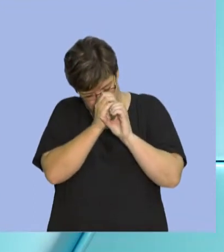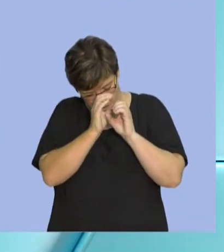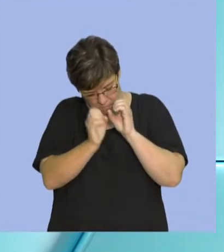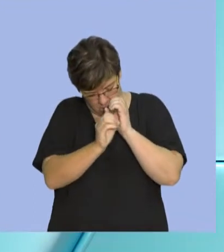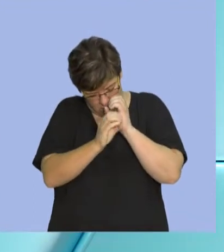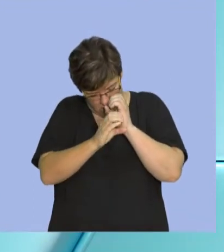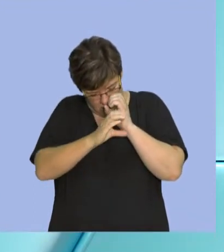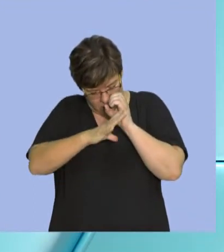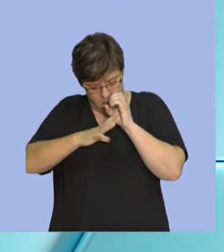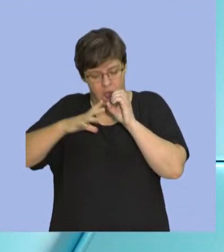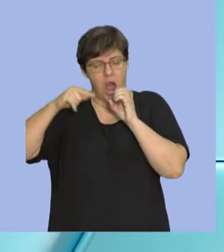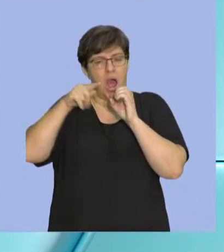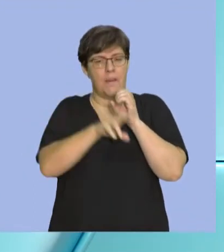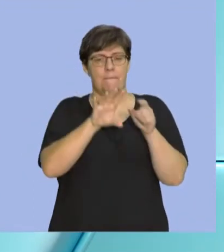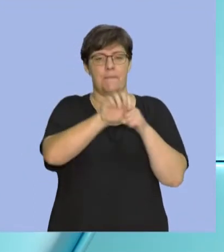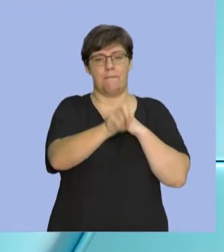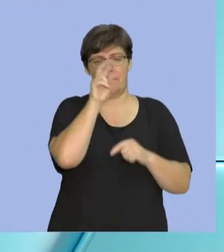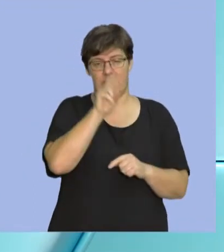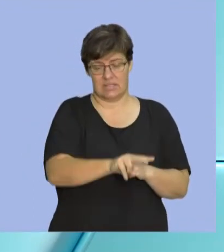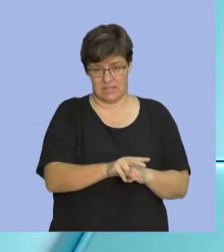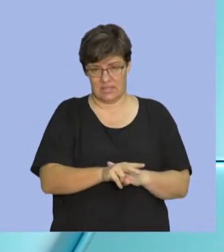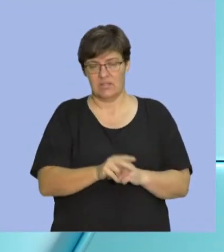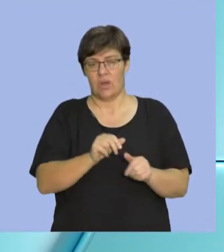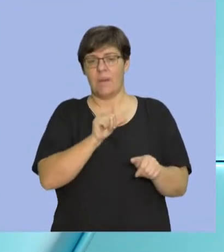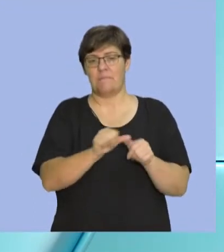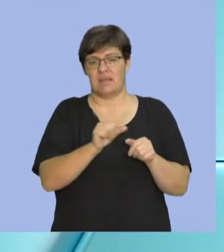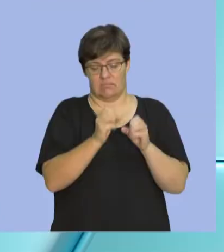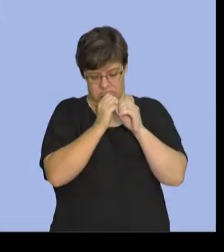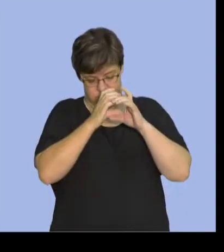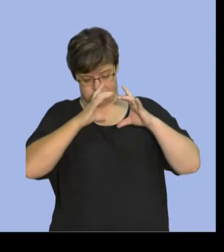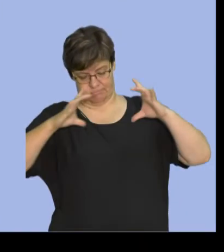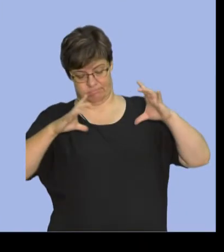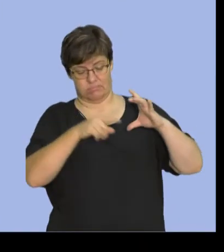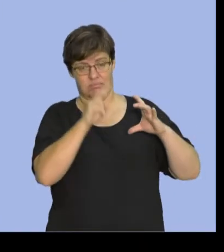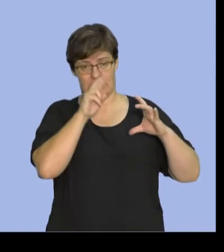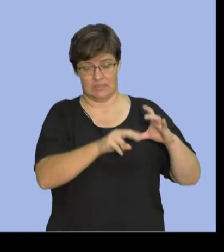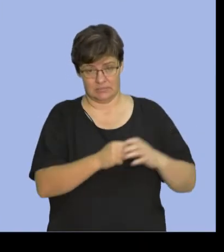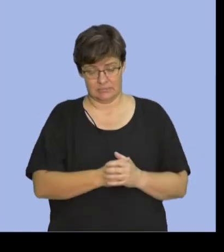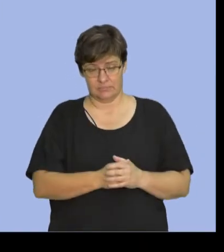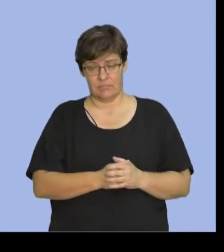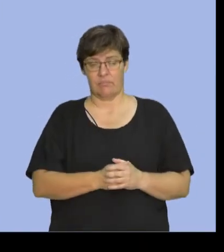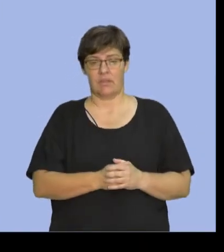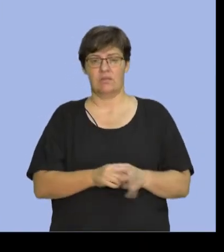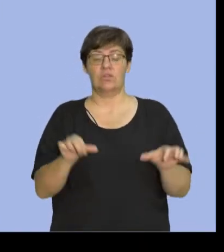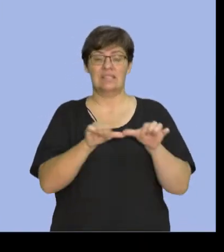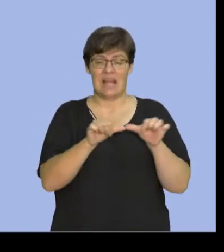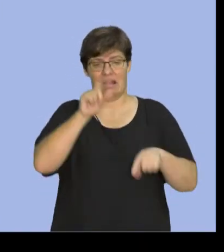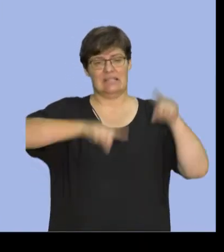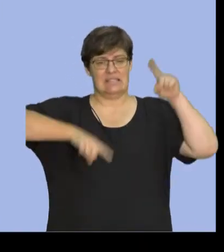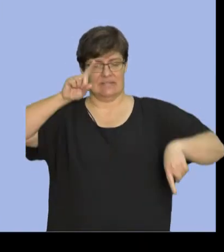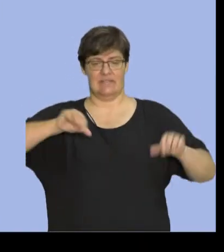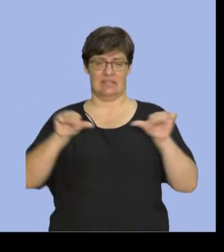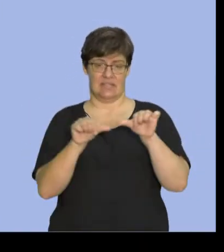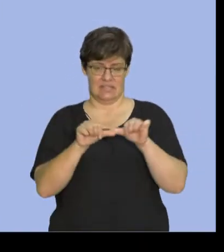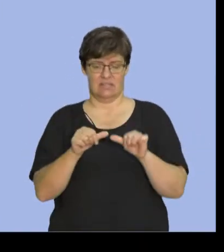see these organelles with a better resolution. So cell size. So cells differ in size, and the average size